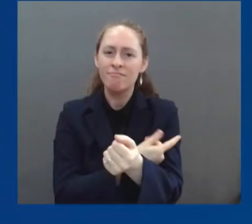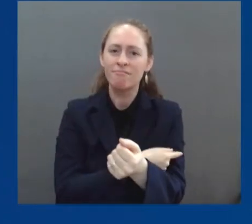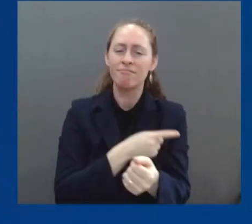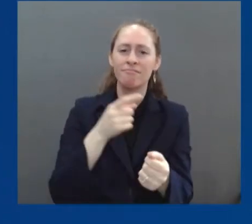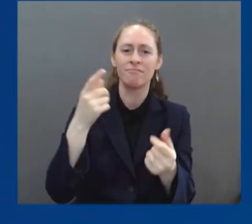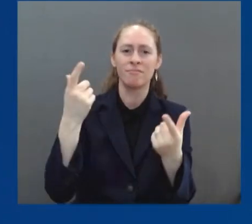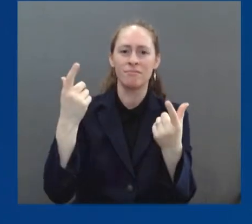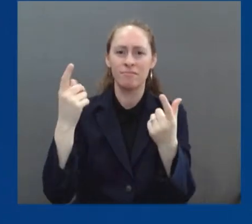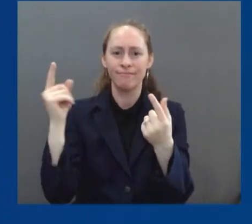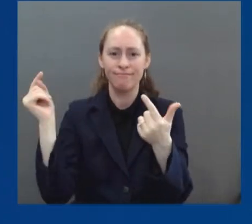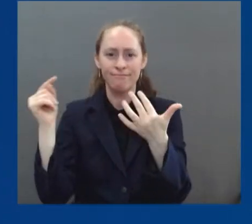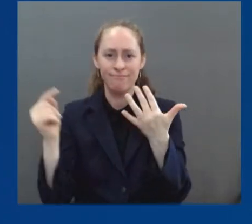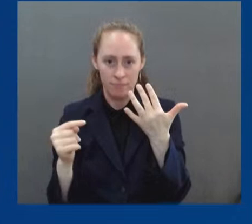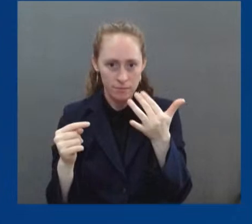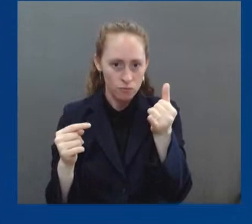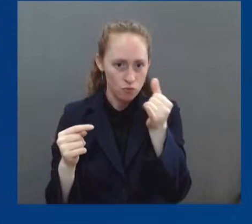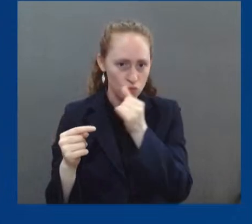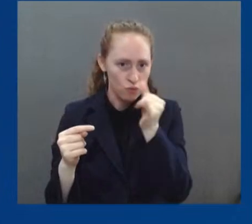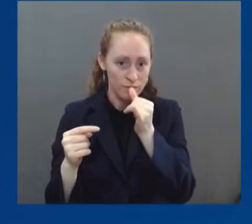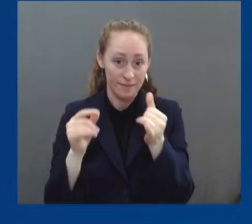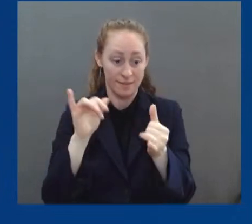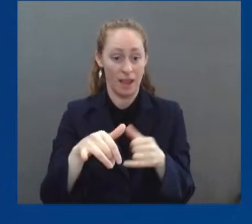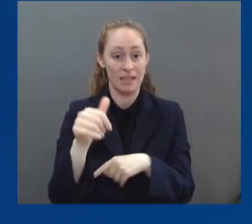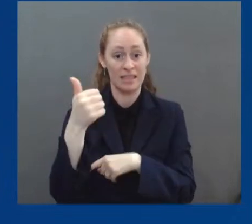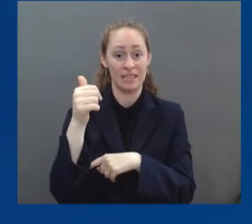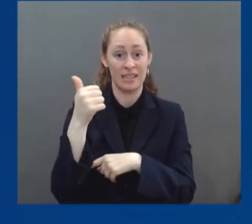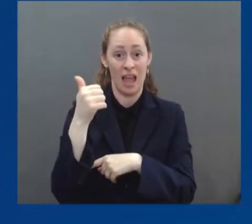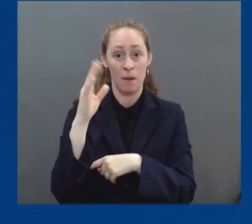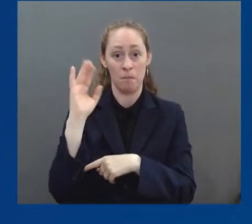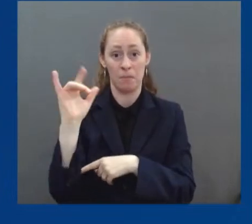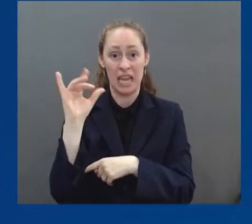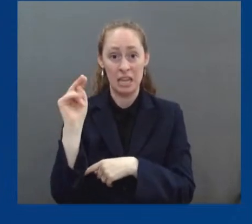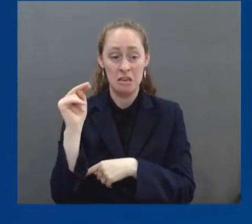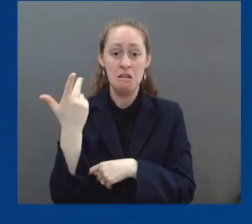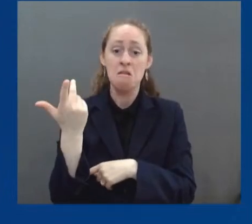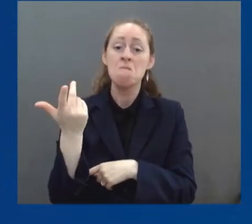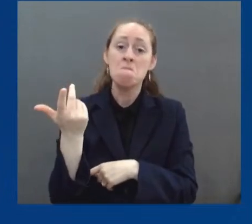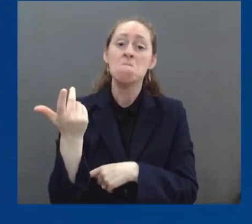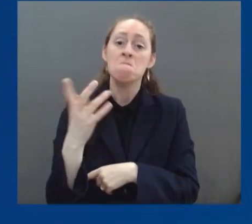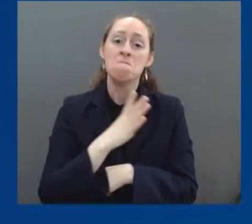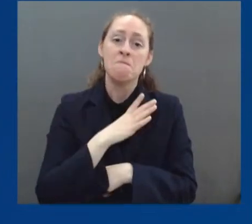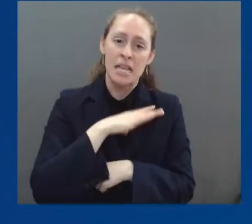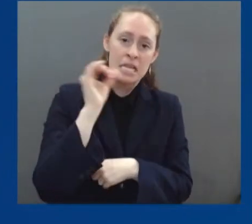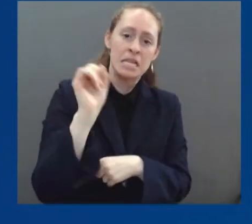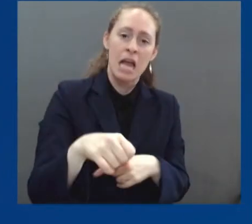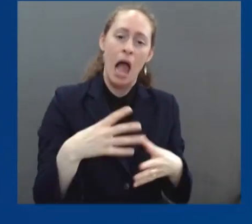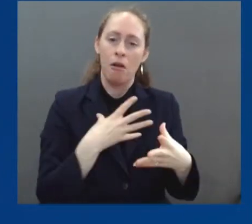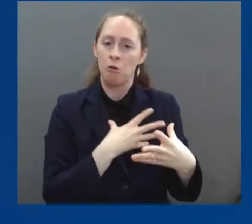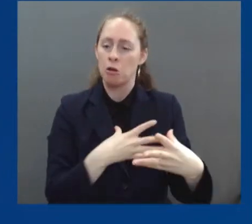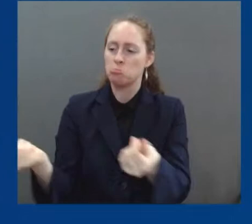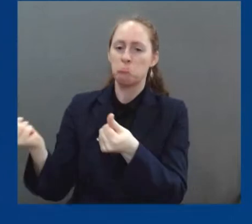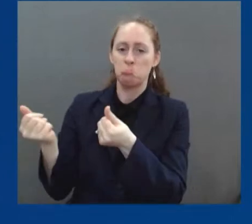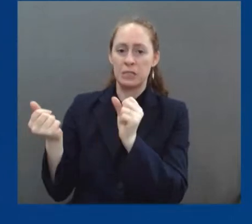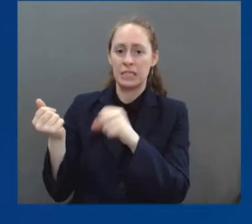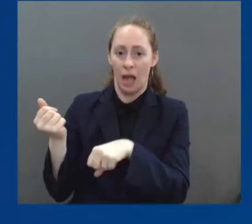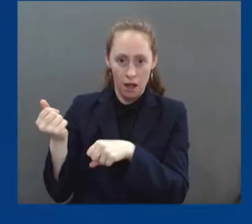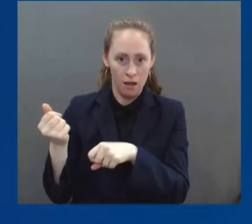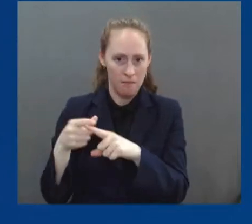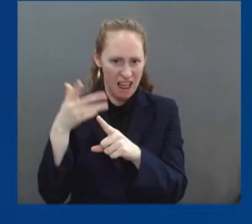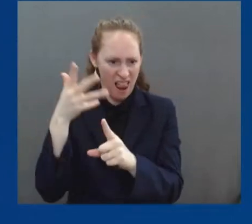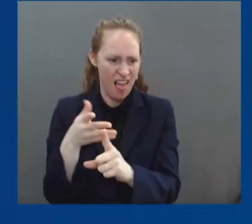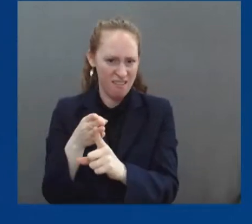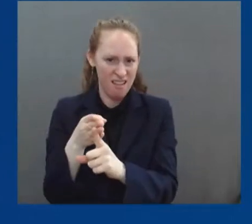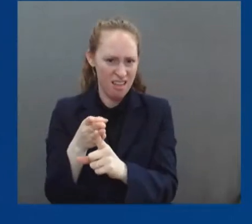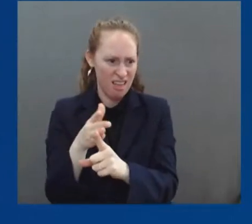urgent needs, but we still need additional funding for both our domestic effort and our global efforts, where there's no additional